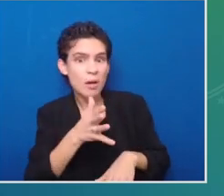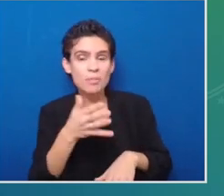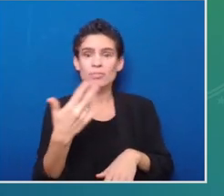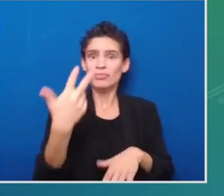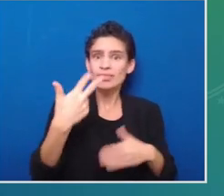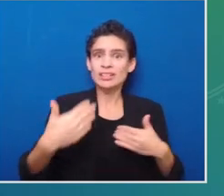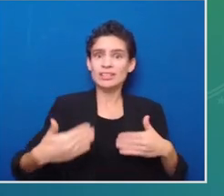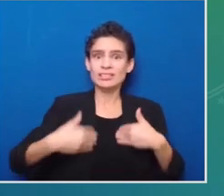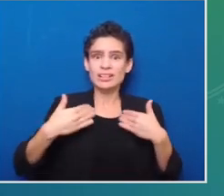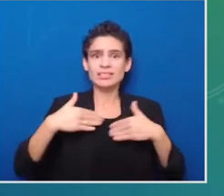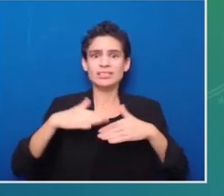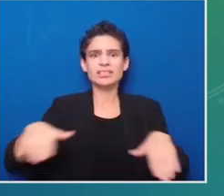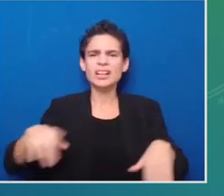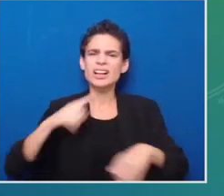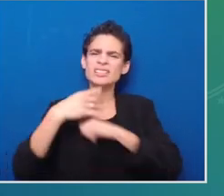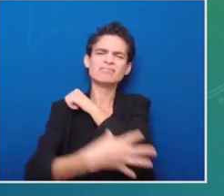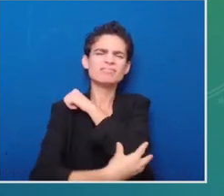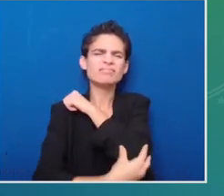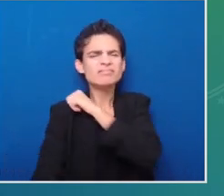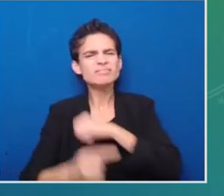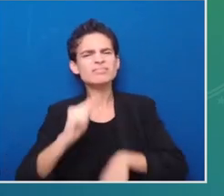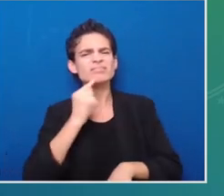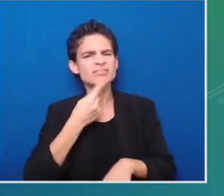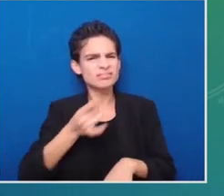young children in dire poverty.